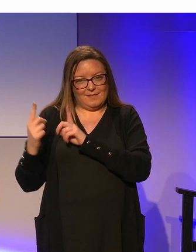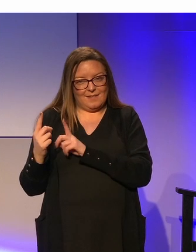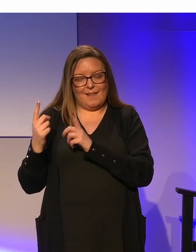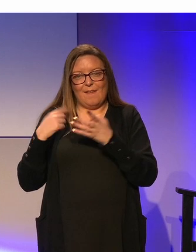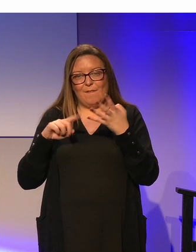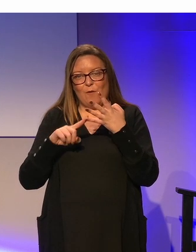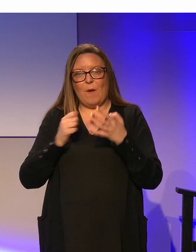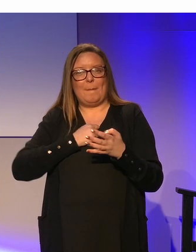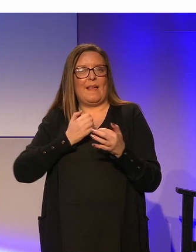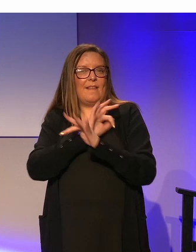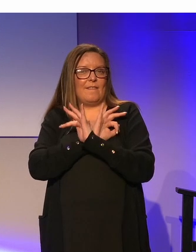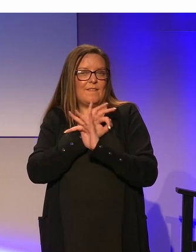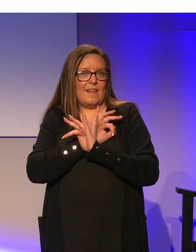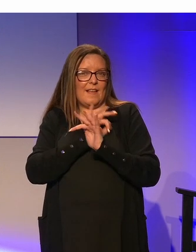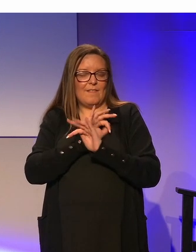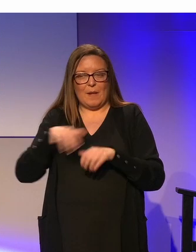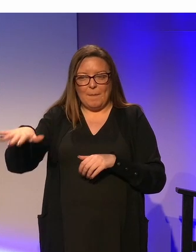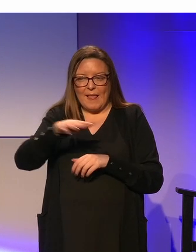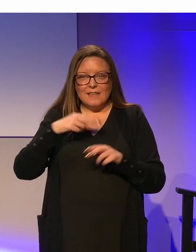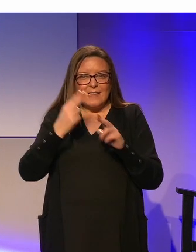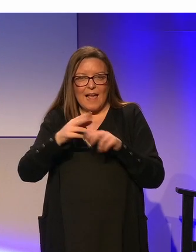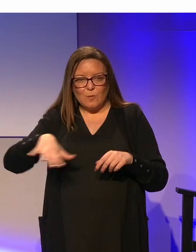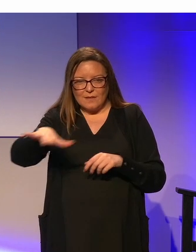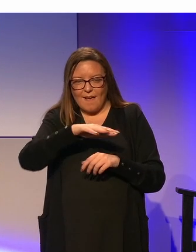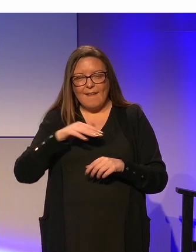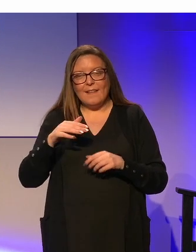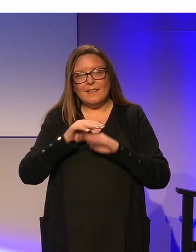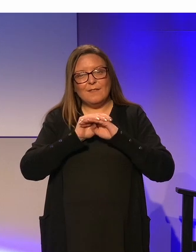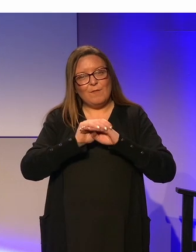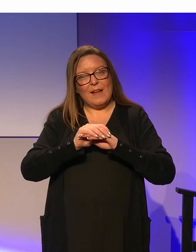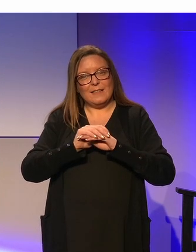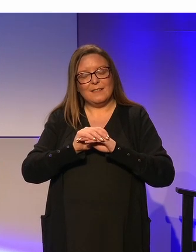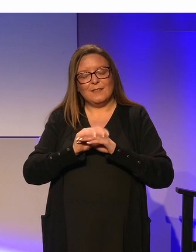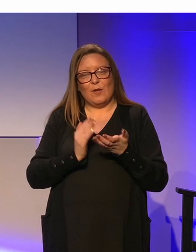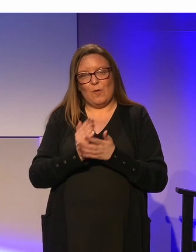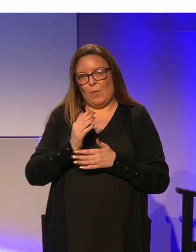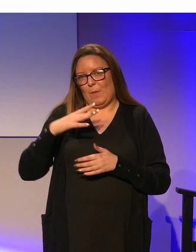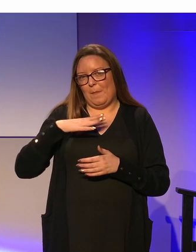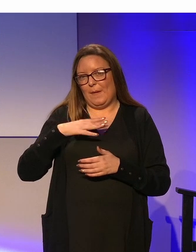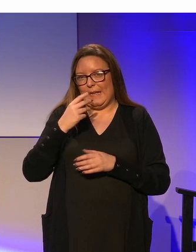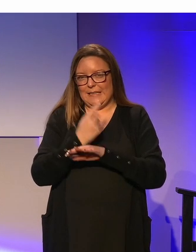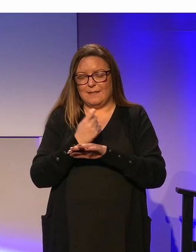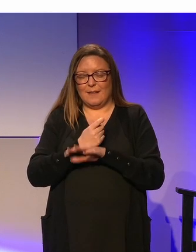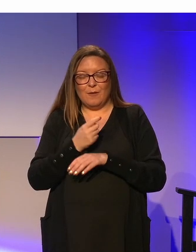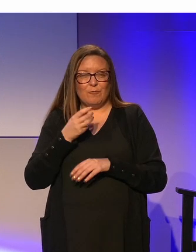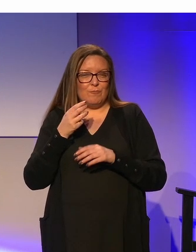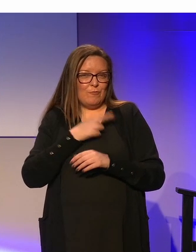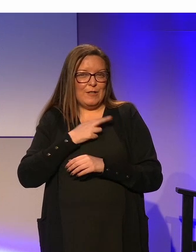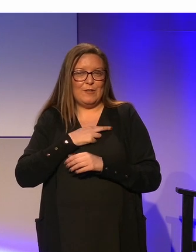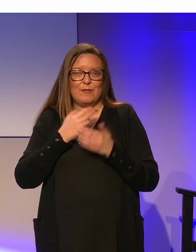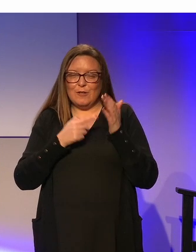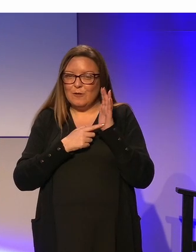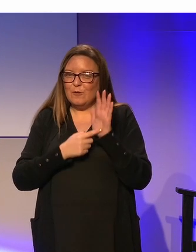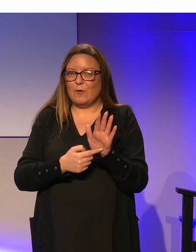my favourite place, being outside with my friends at lunch. So I think that really captures a sense